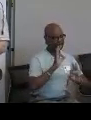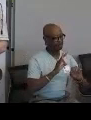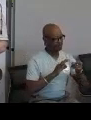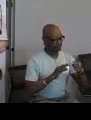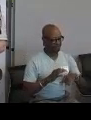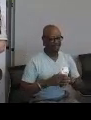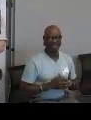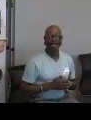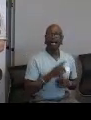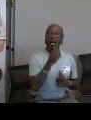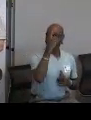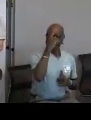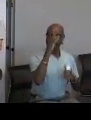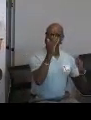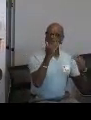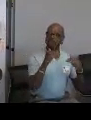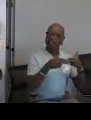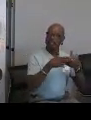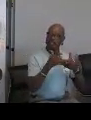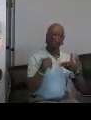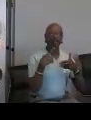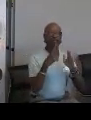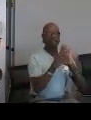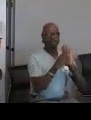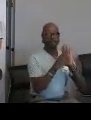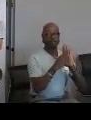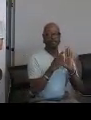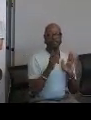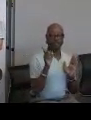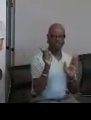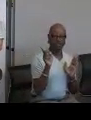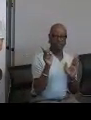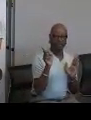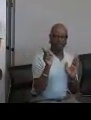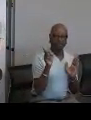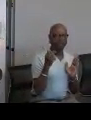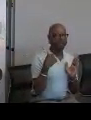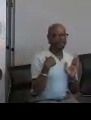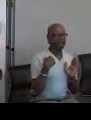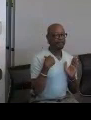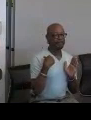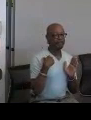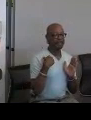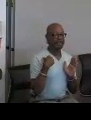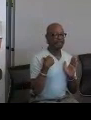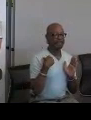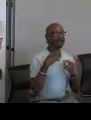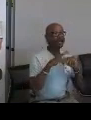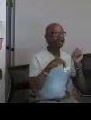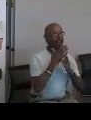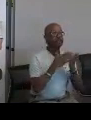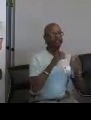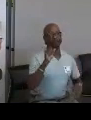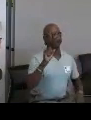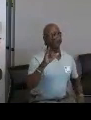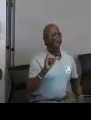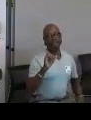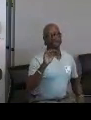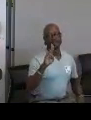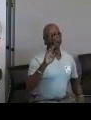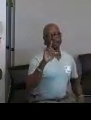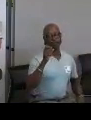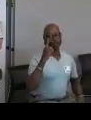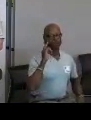So I think with the next slide that we have, I have a demonstration showing I built some symbols for tactile